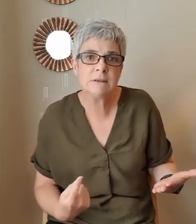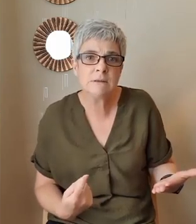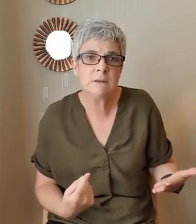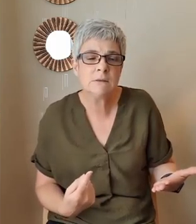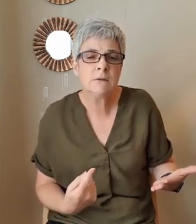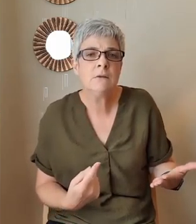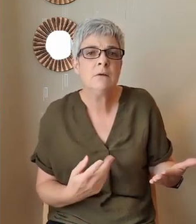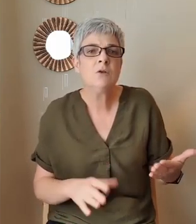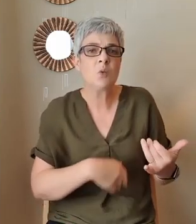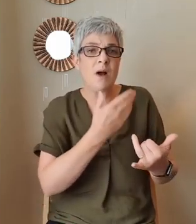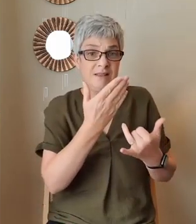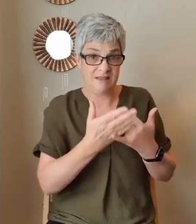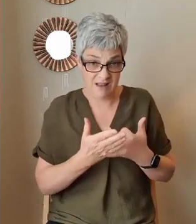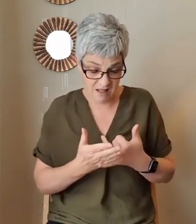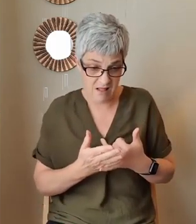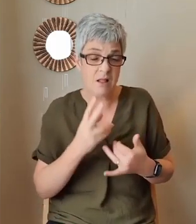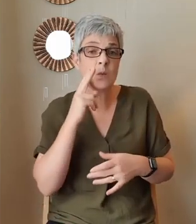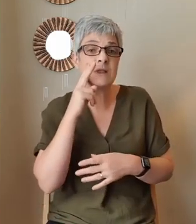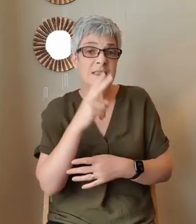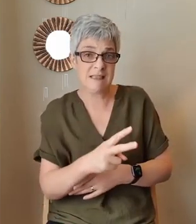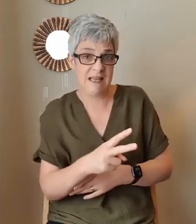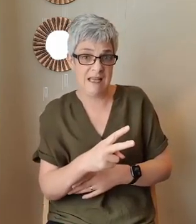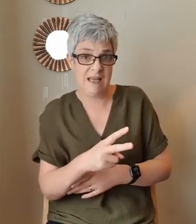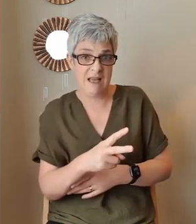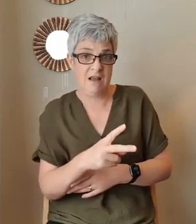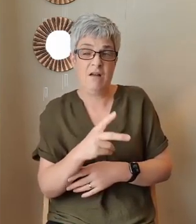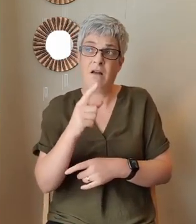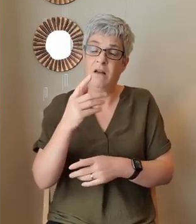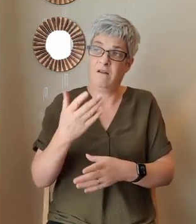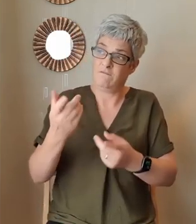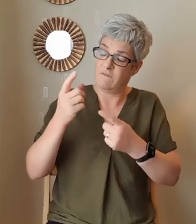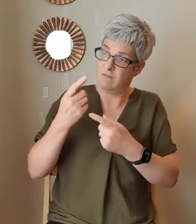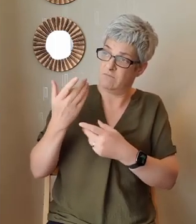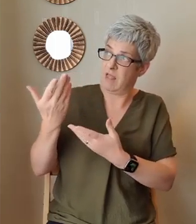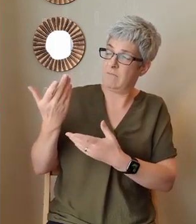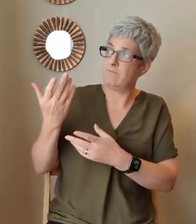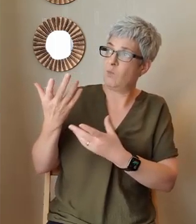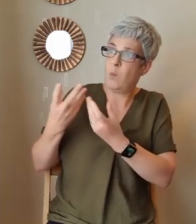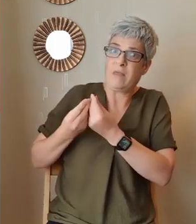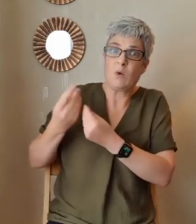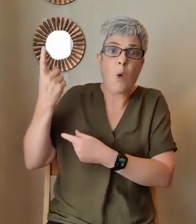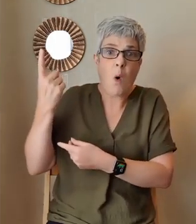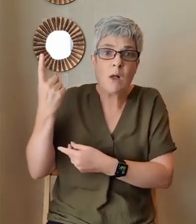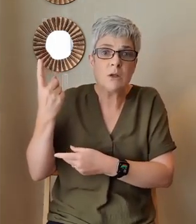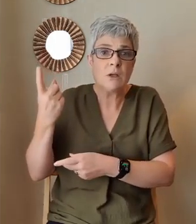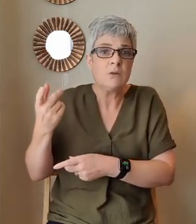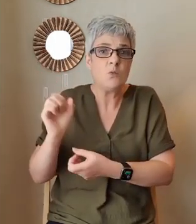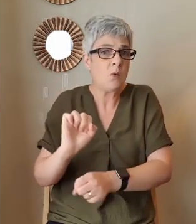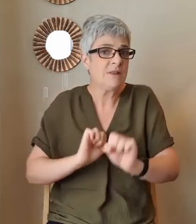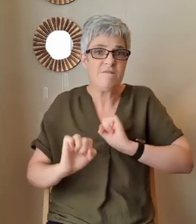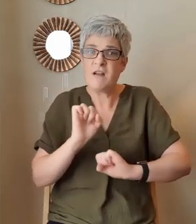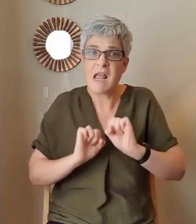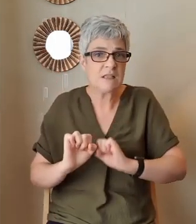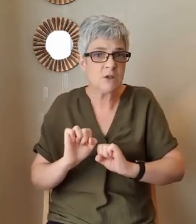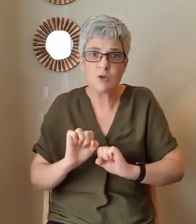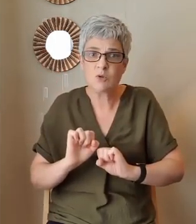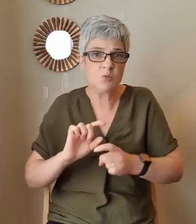And until we come to the point of seeing that before God, we have no defense and no